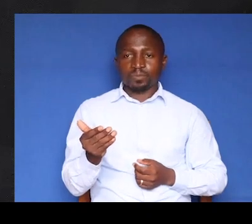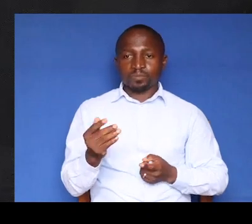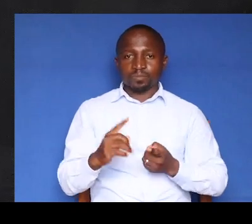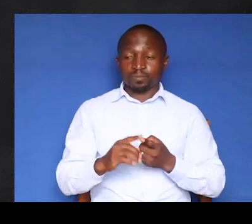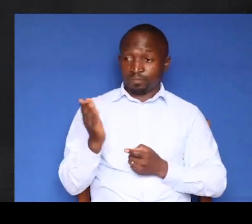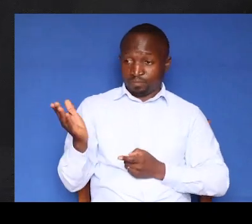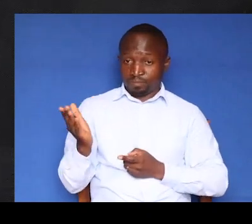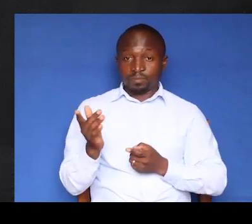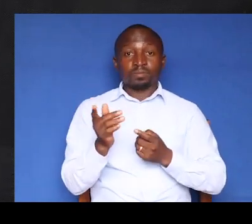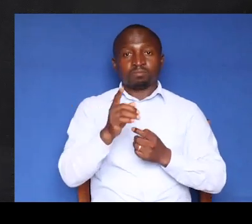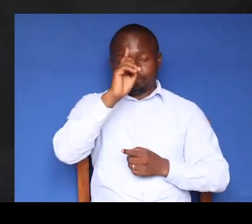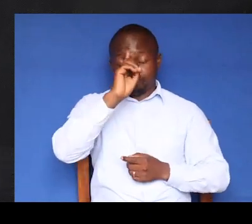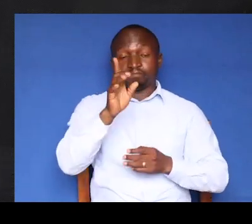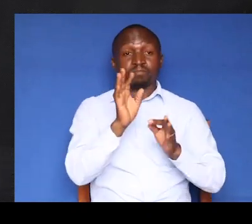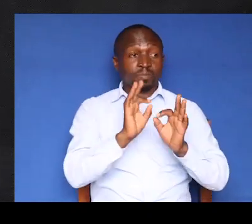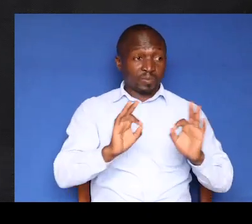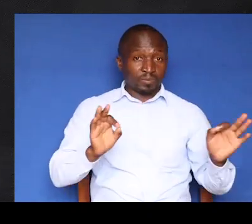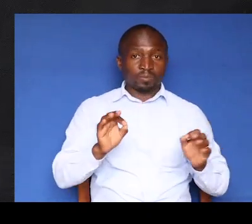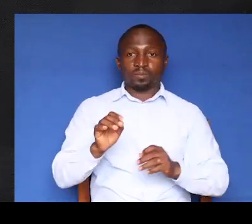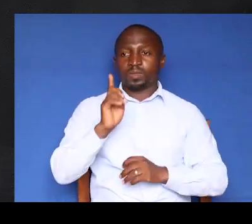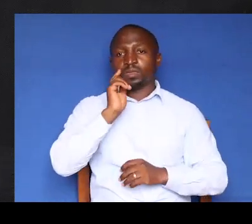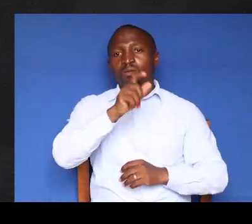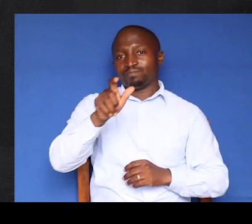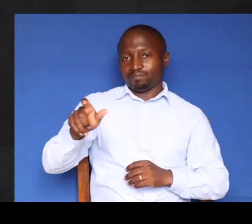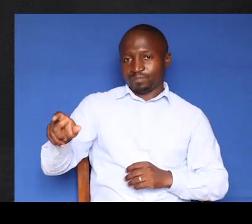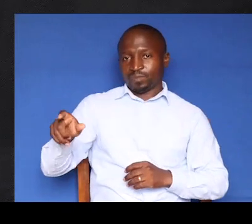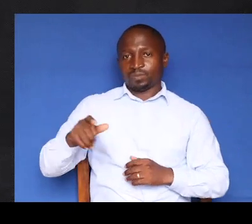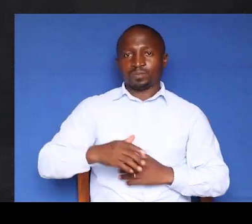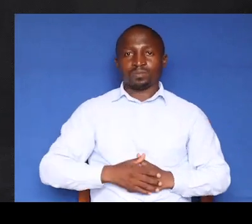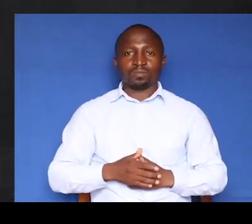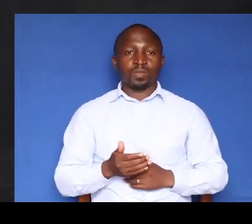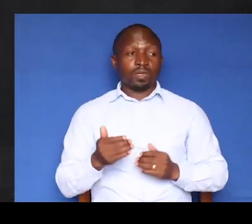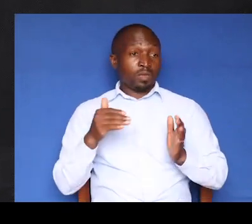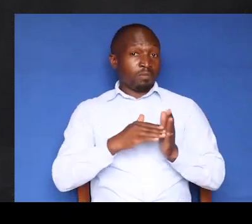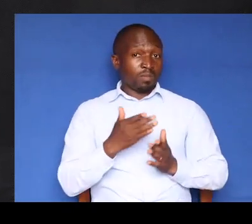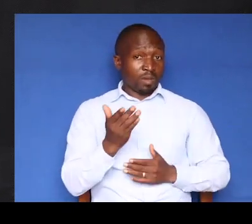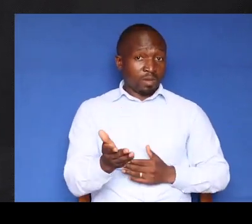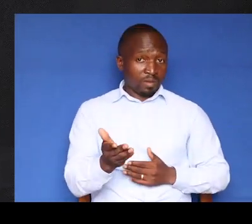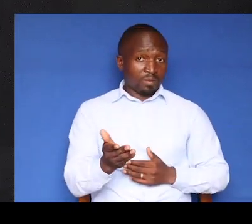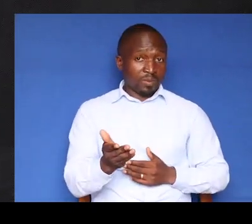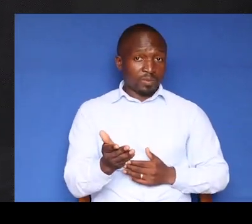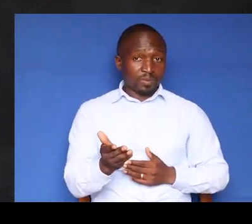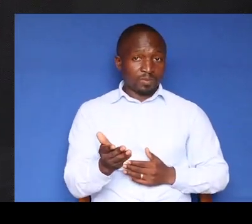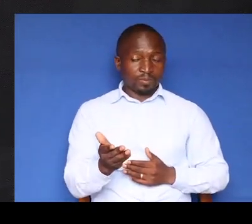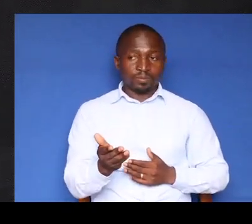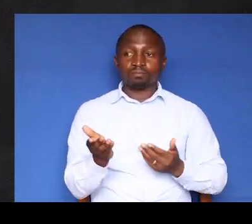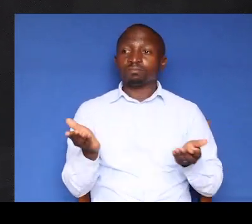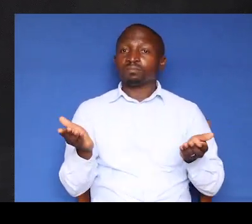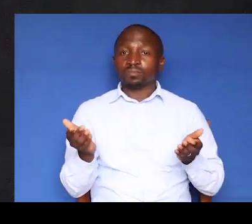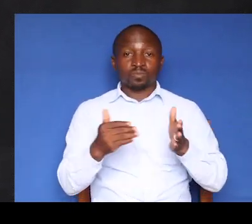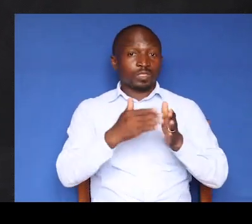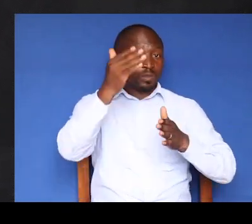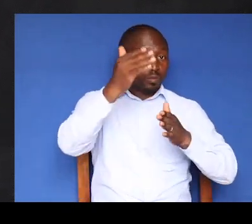that can be clear to everyone here. So by that point, we used to mark